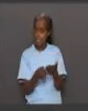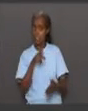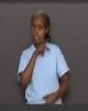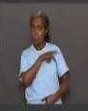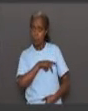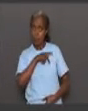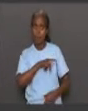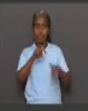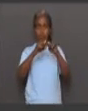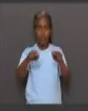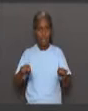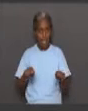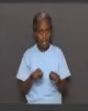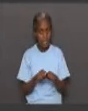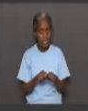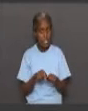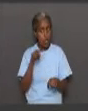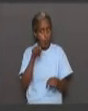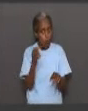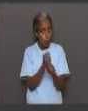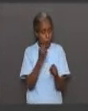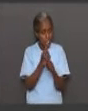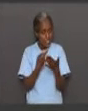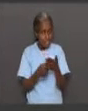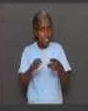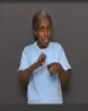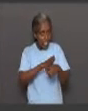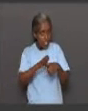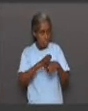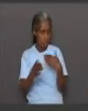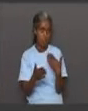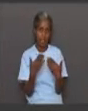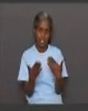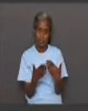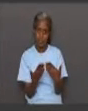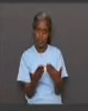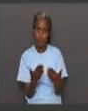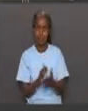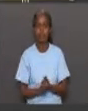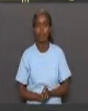Remembering this property of triangles will make this exercise simple.